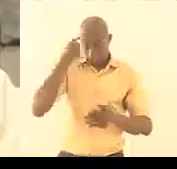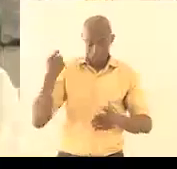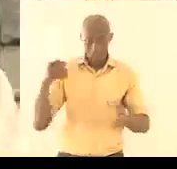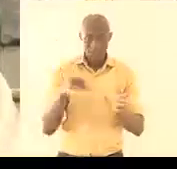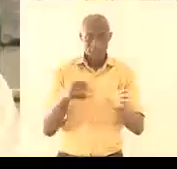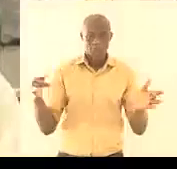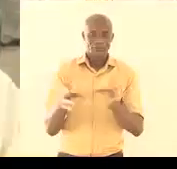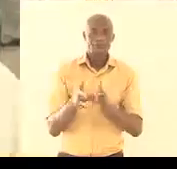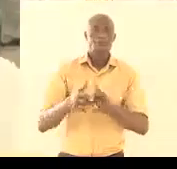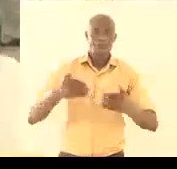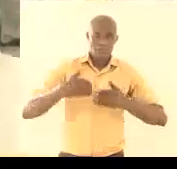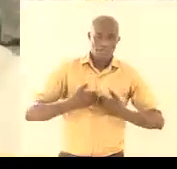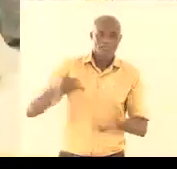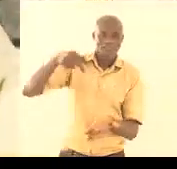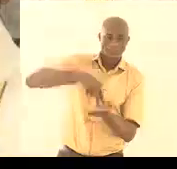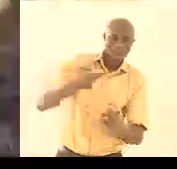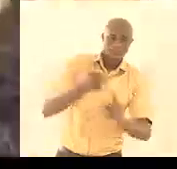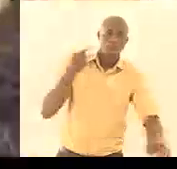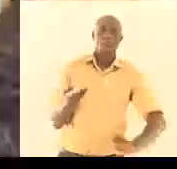Jesus has risen from the dead.